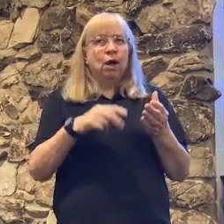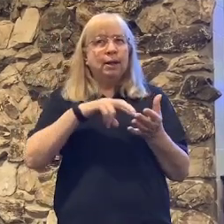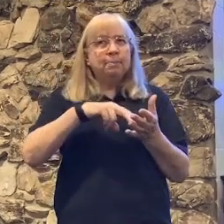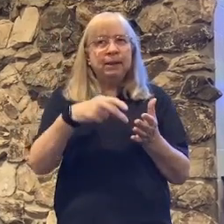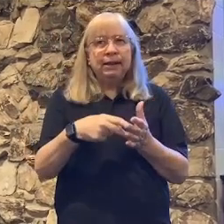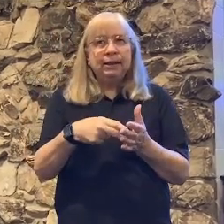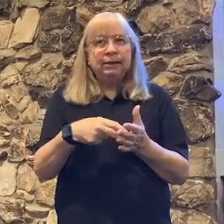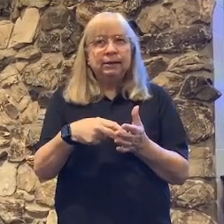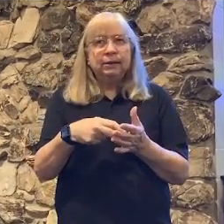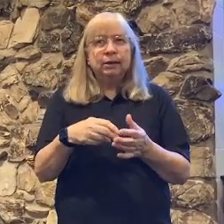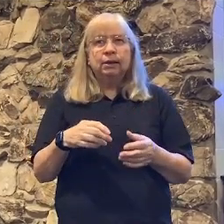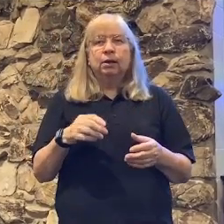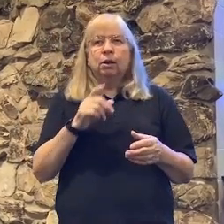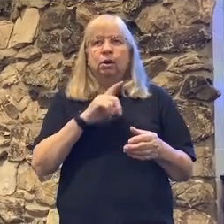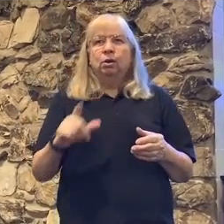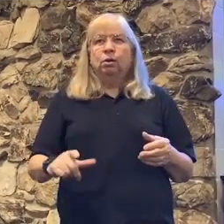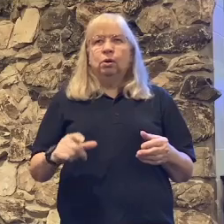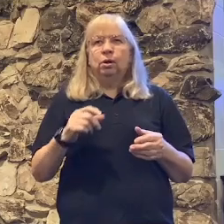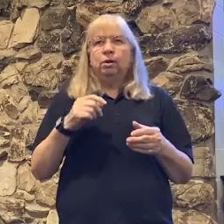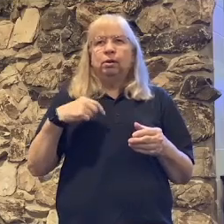means.